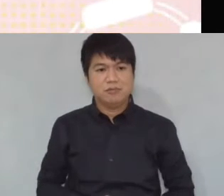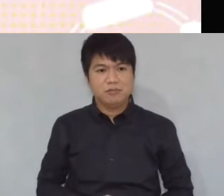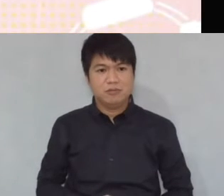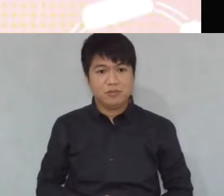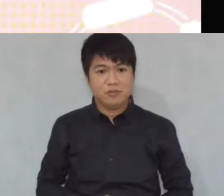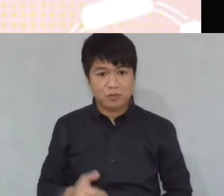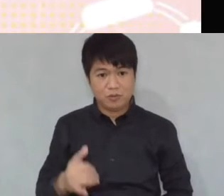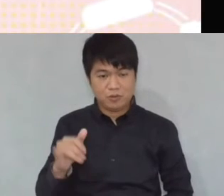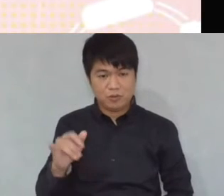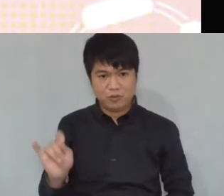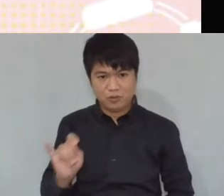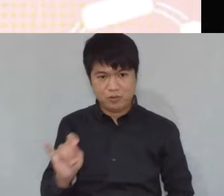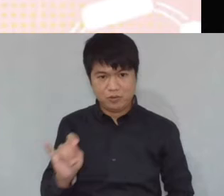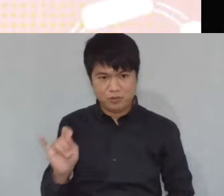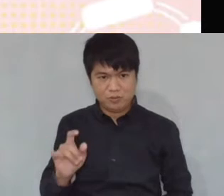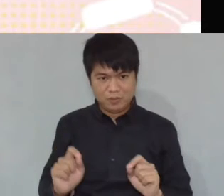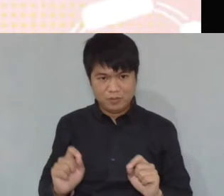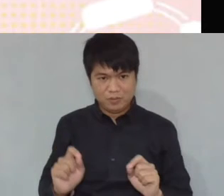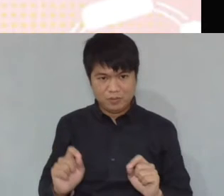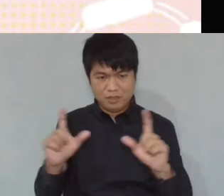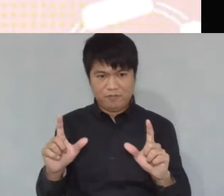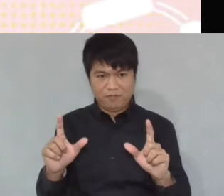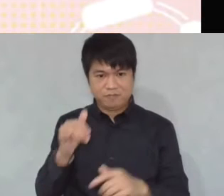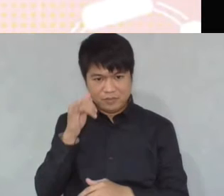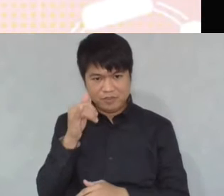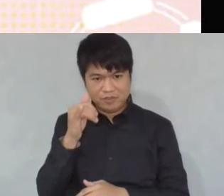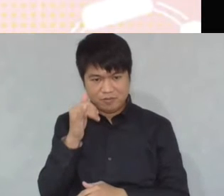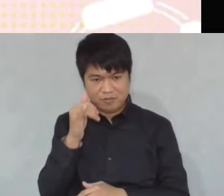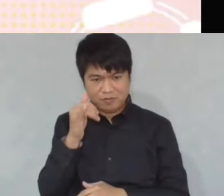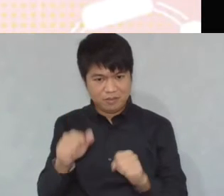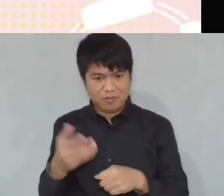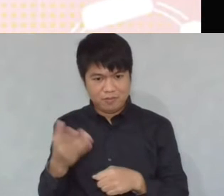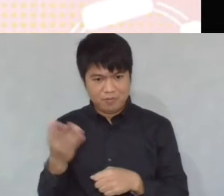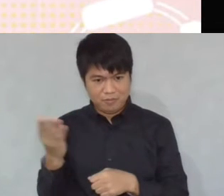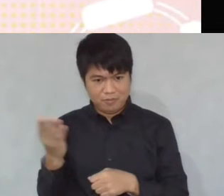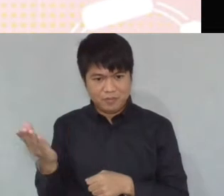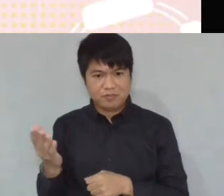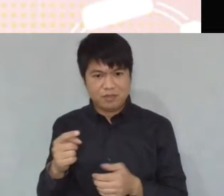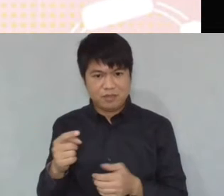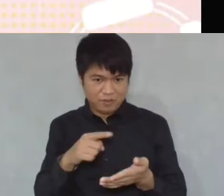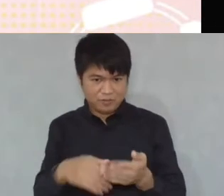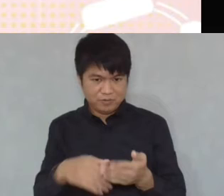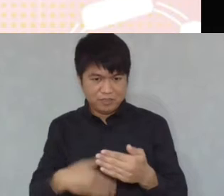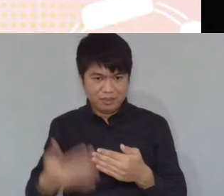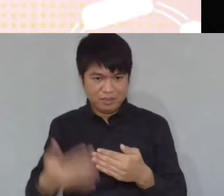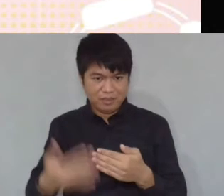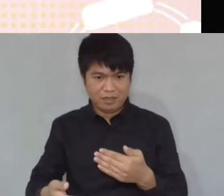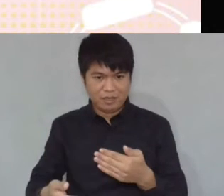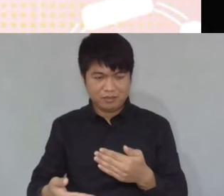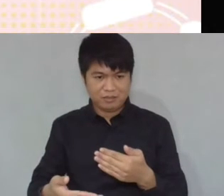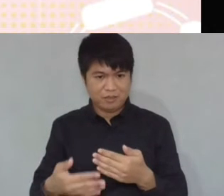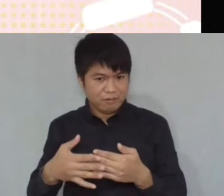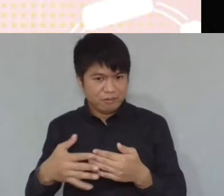video is available for auto captioning. We can confirm that in succeeding sessions, the eCongress will be able to include